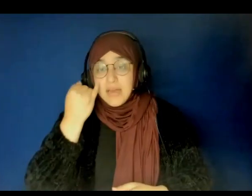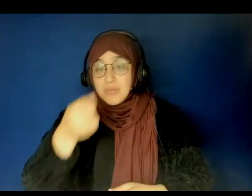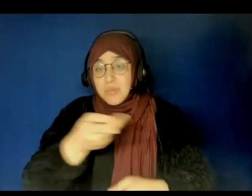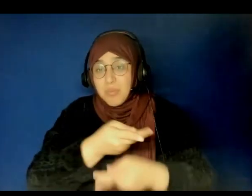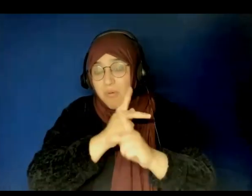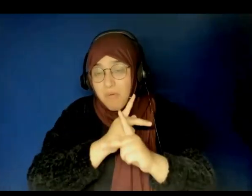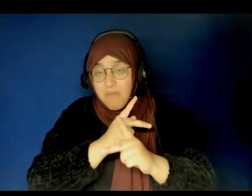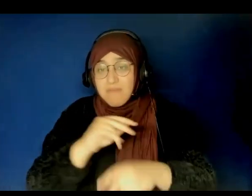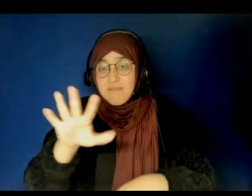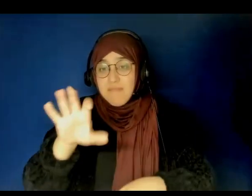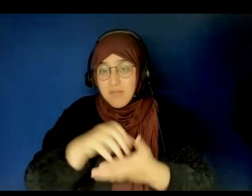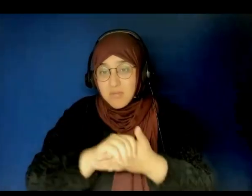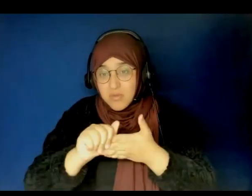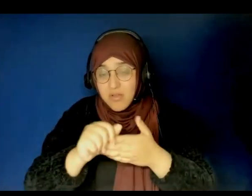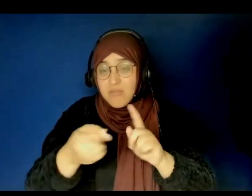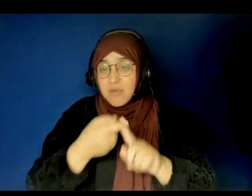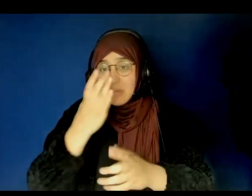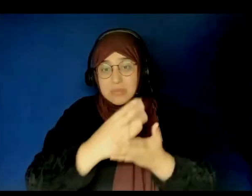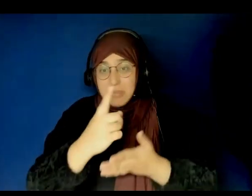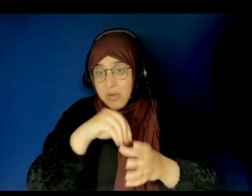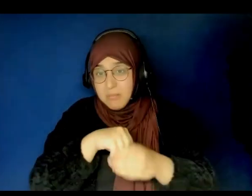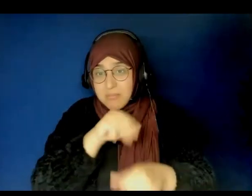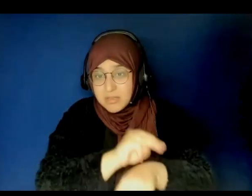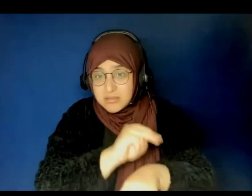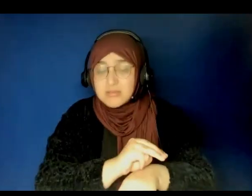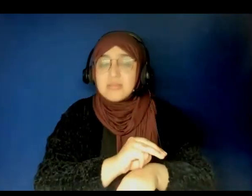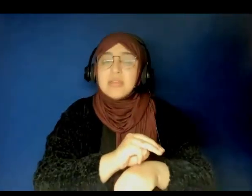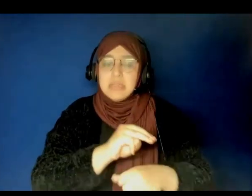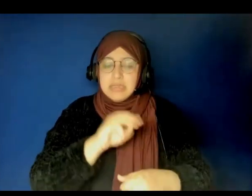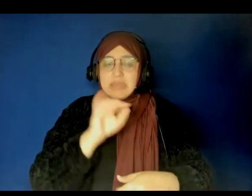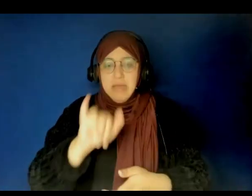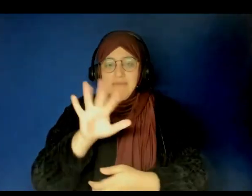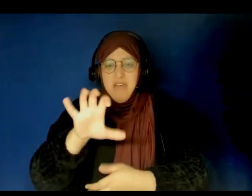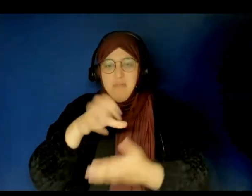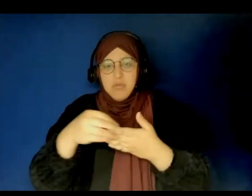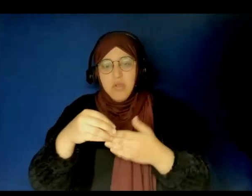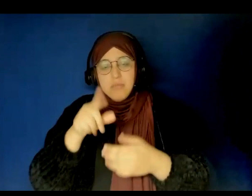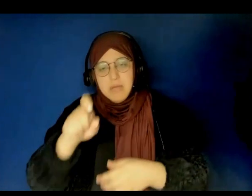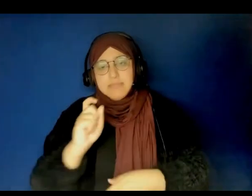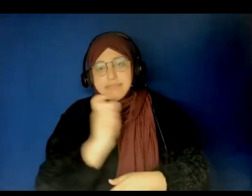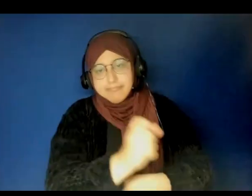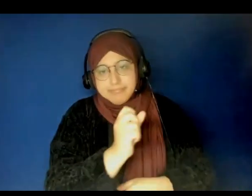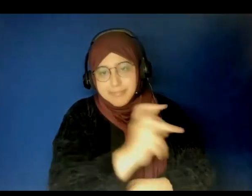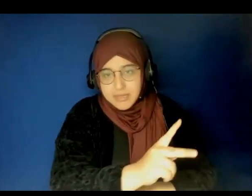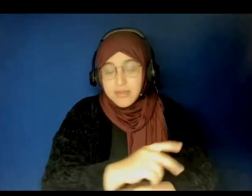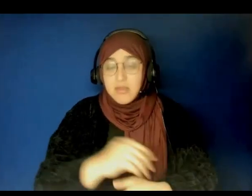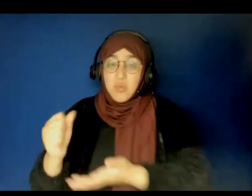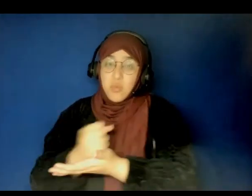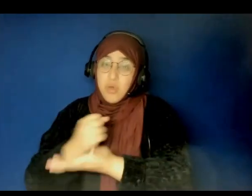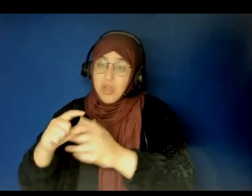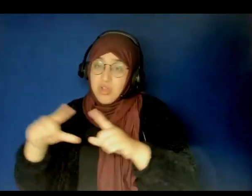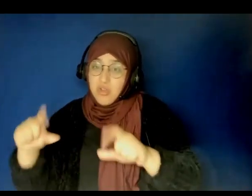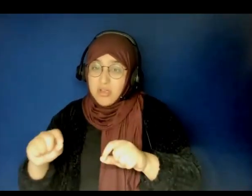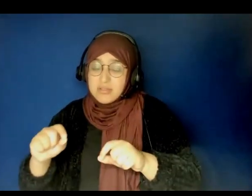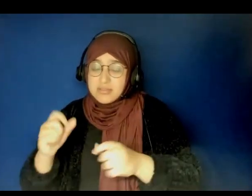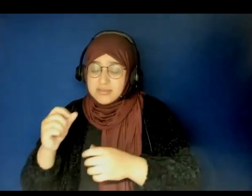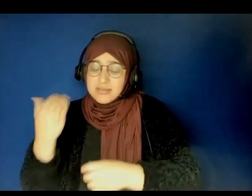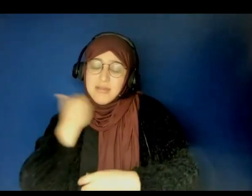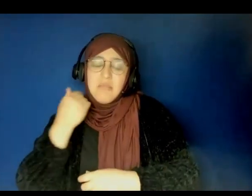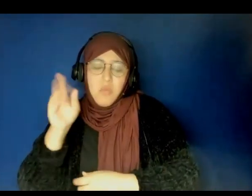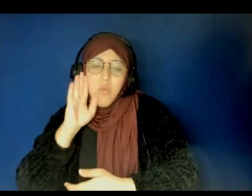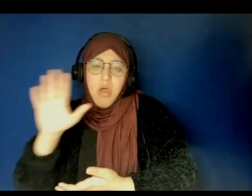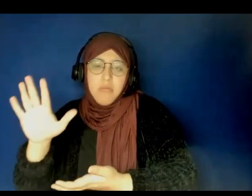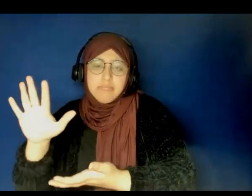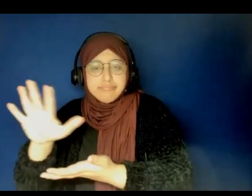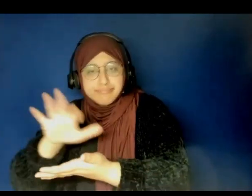from him. That $500 would be returned. We said credit card debt, that would be wiped off. Mortgage debt, the mortgage would generally